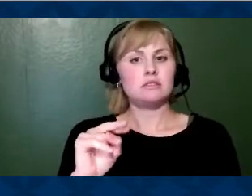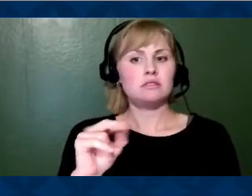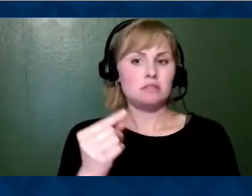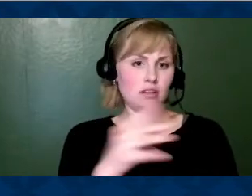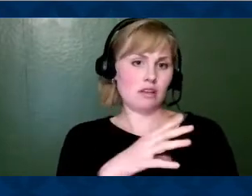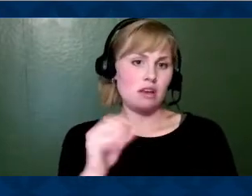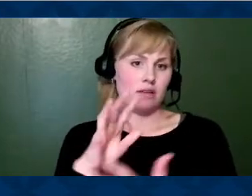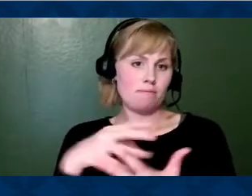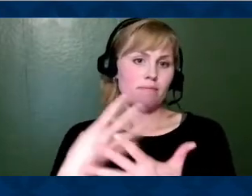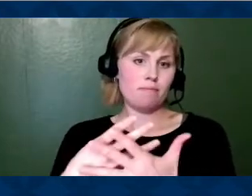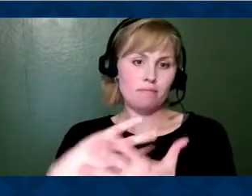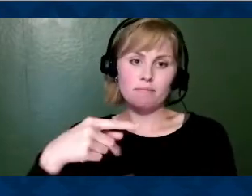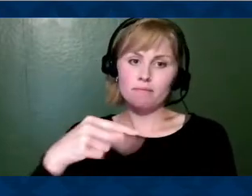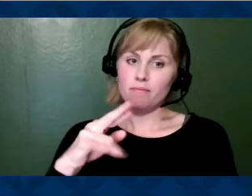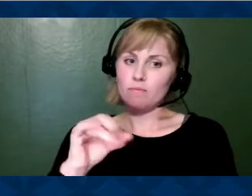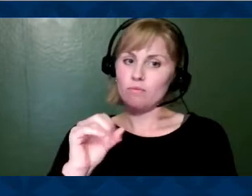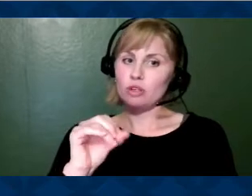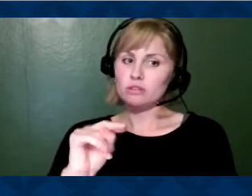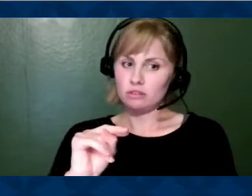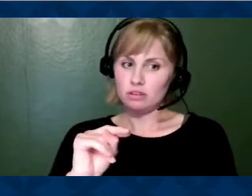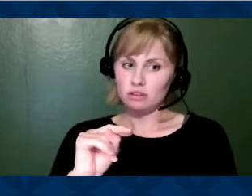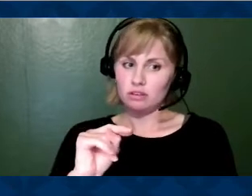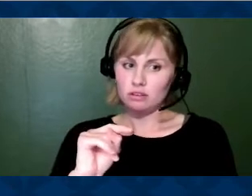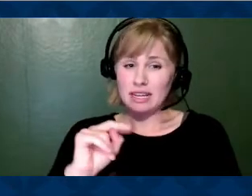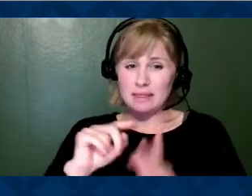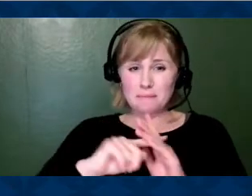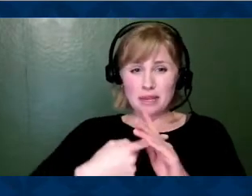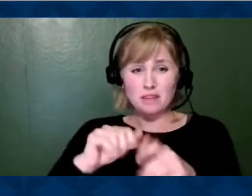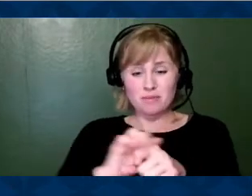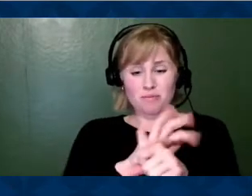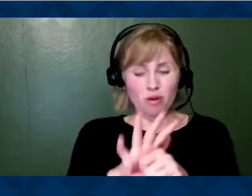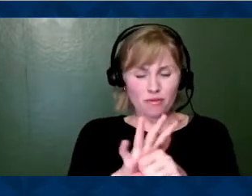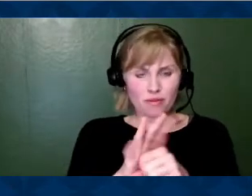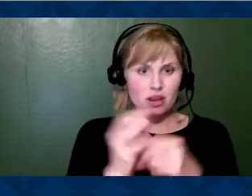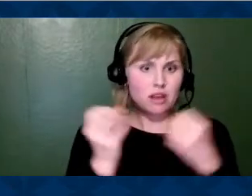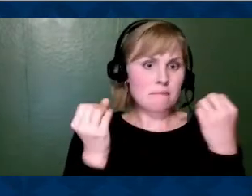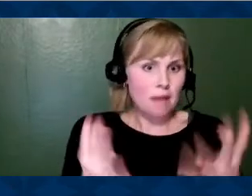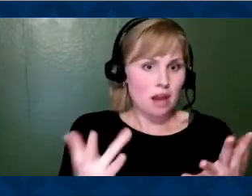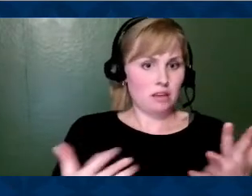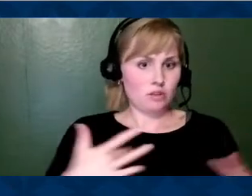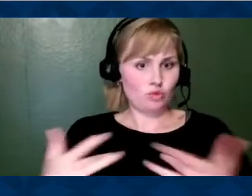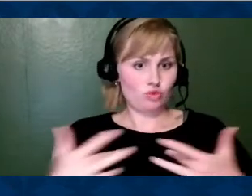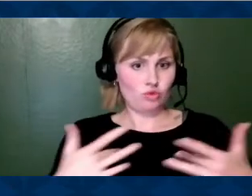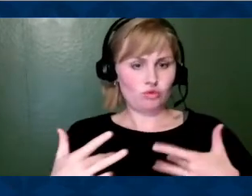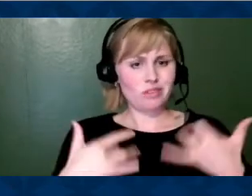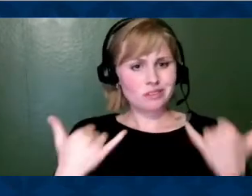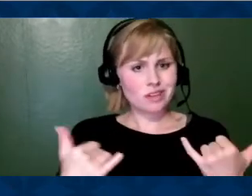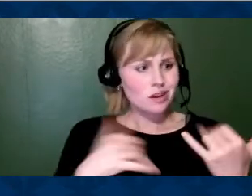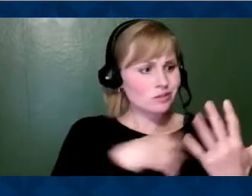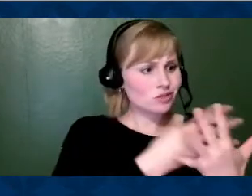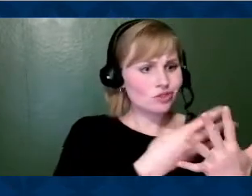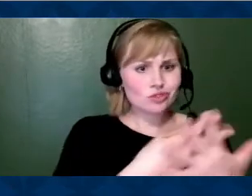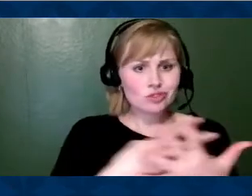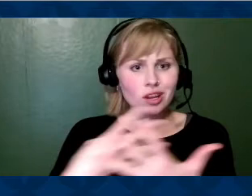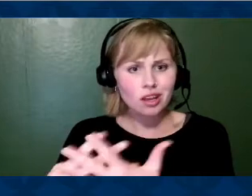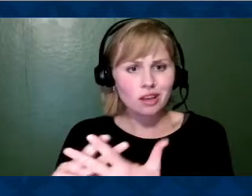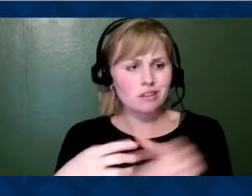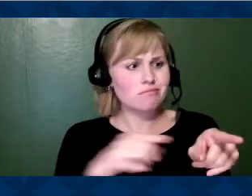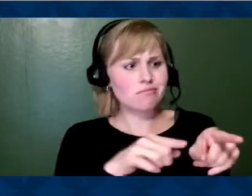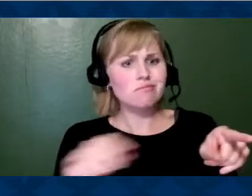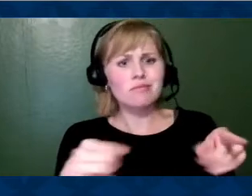there were extraordinary concerns about what would happen in our institutions, jails and prisons and so